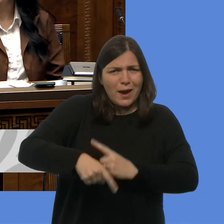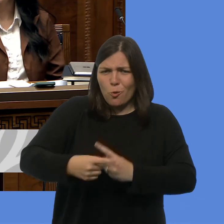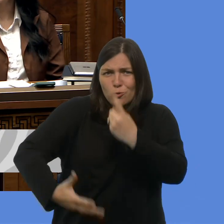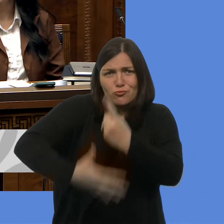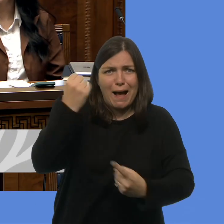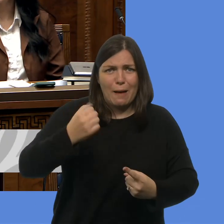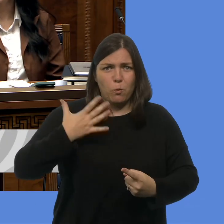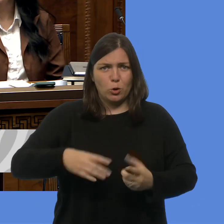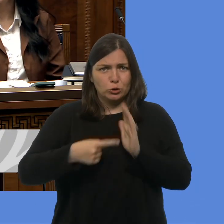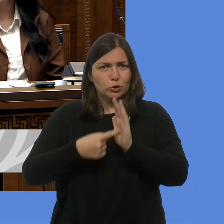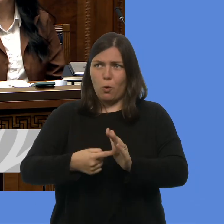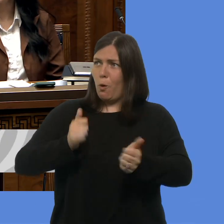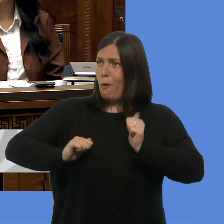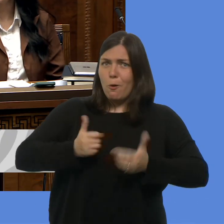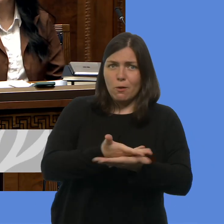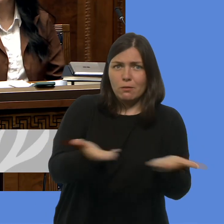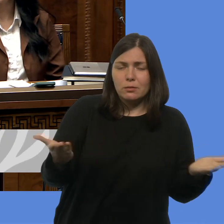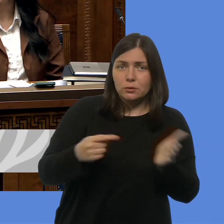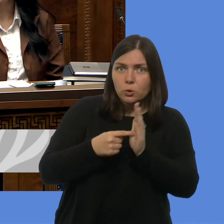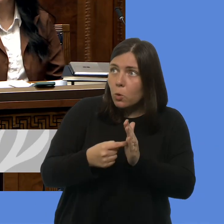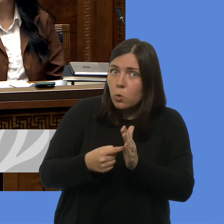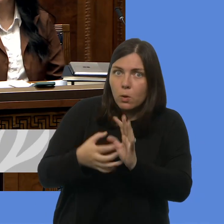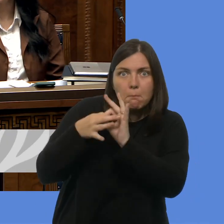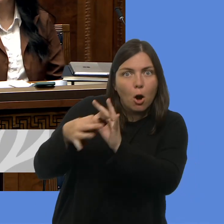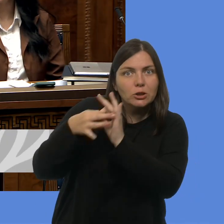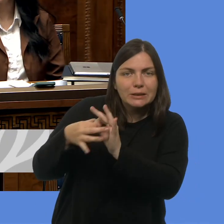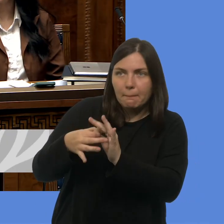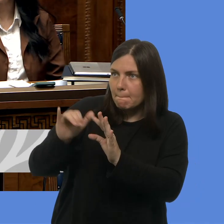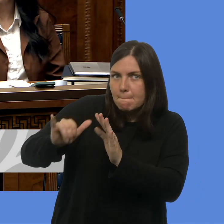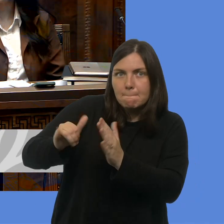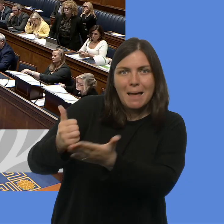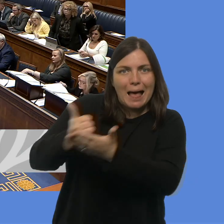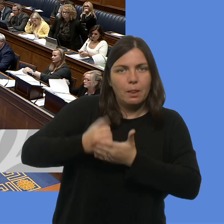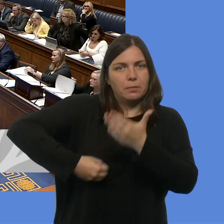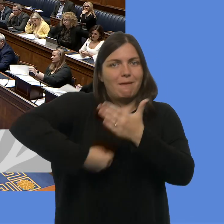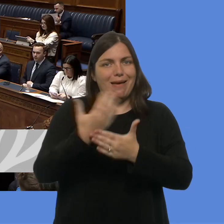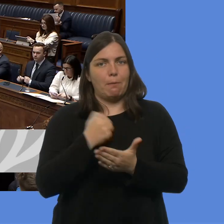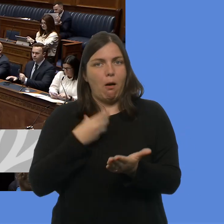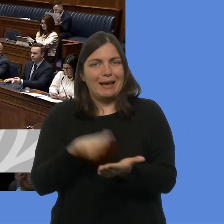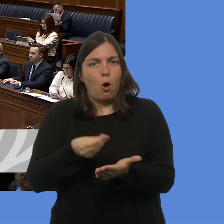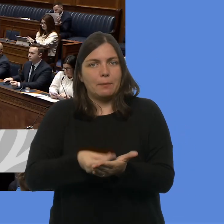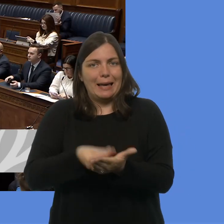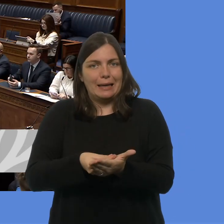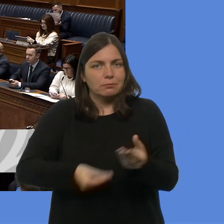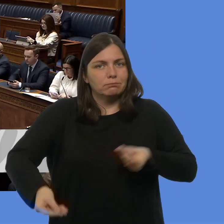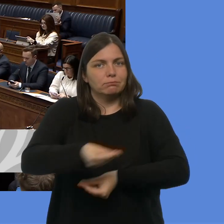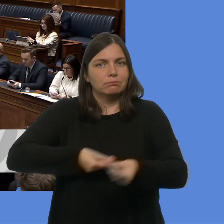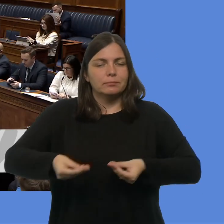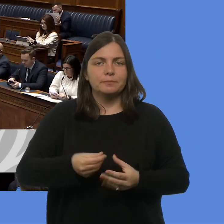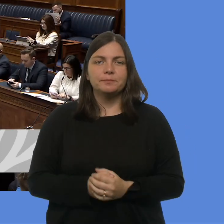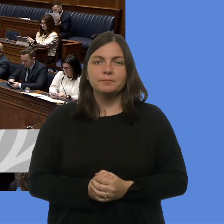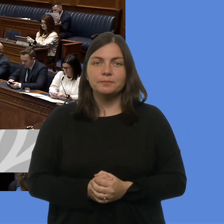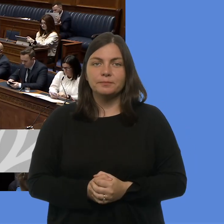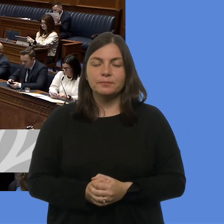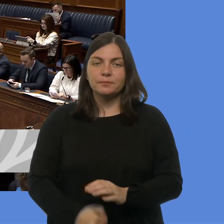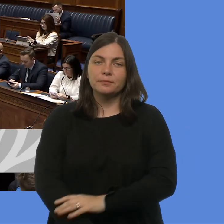that support our economic growth and deliver outcomes for all of our citizens. Carl. Thanks, First Minister, for that answer. First Minister, you'll be